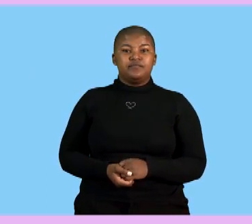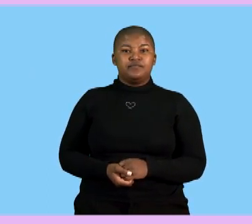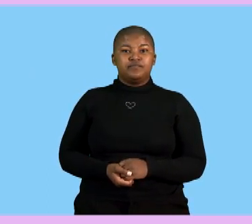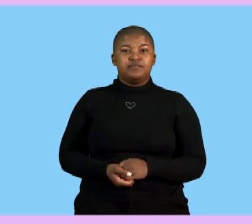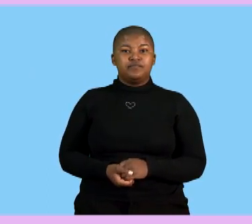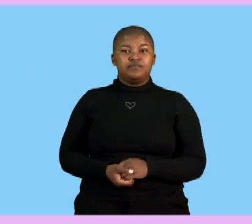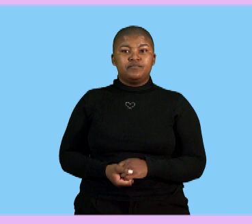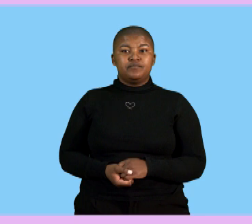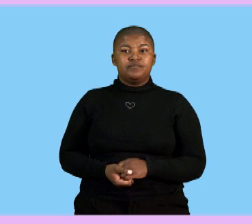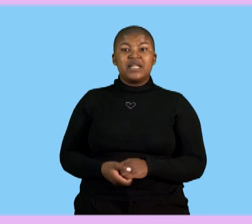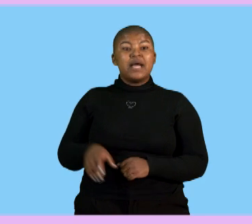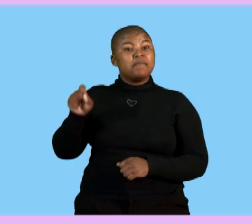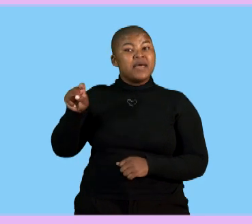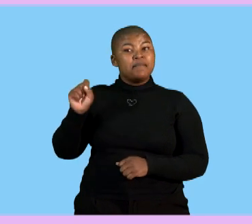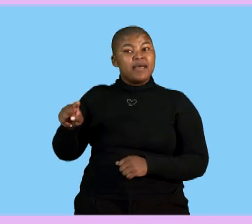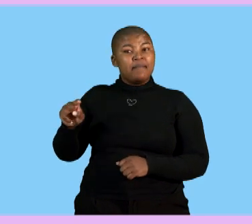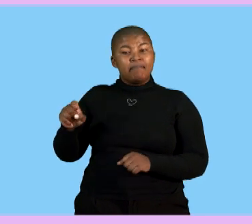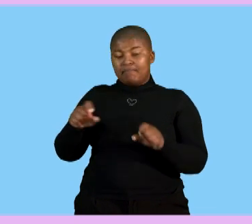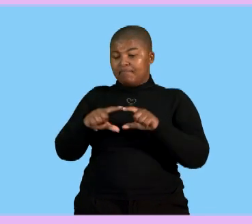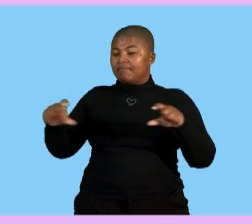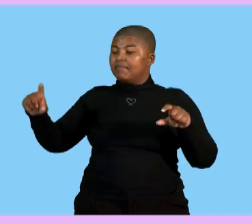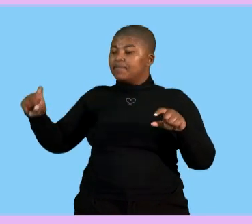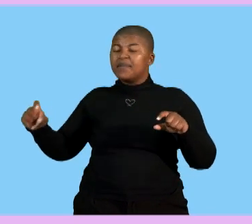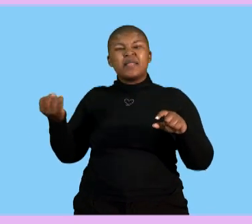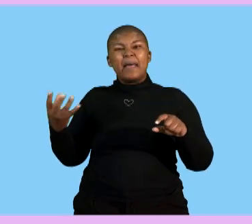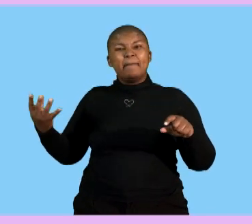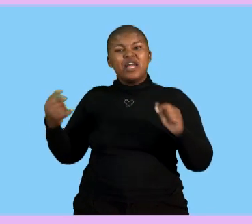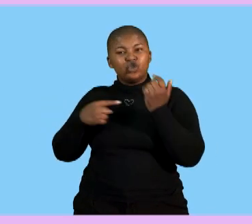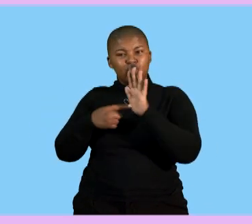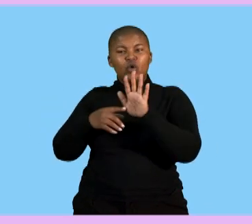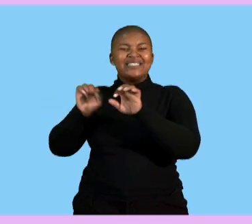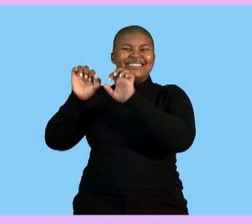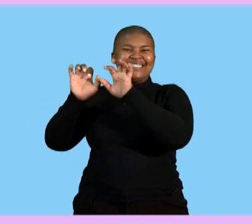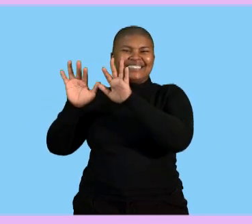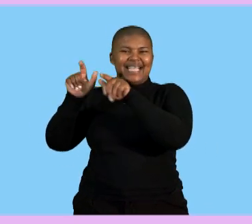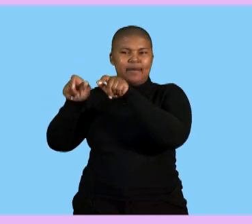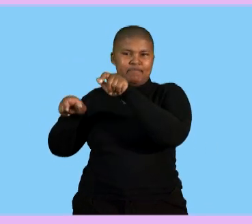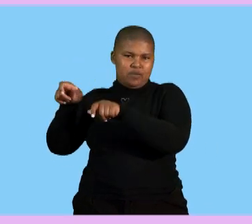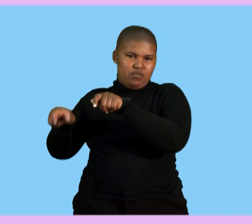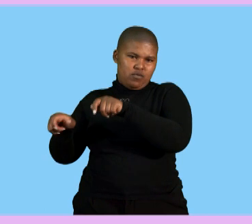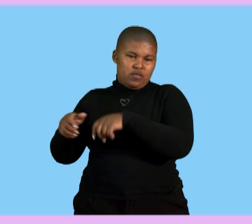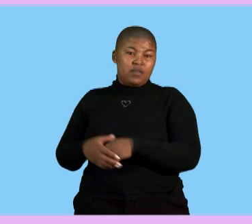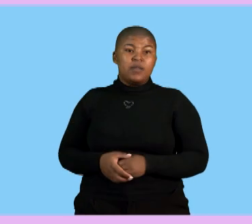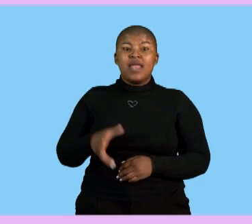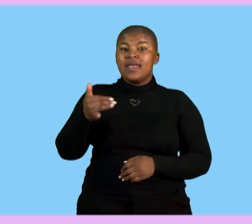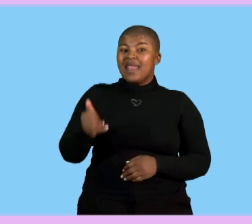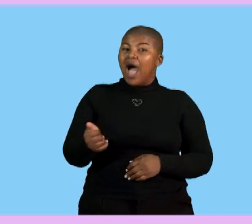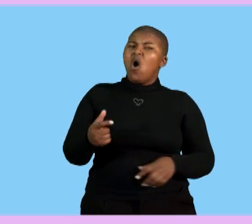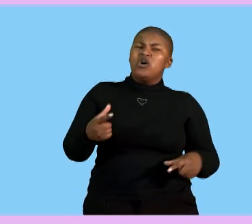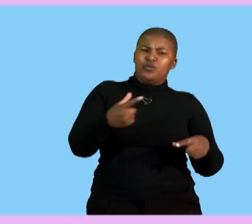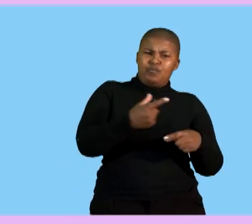And then the maximum showed on the graph is 10 people. So the minimum